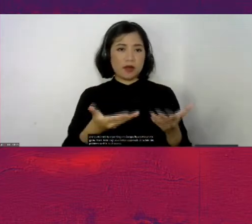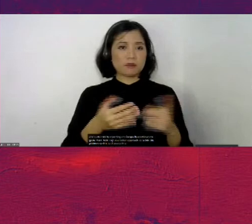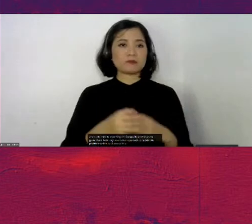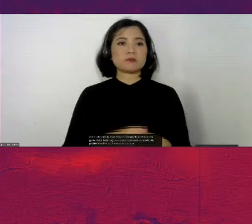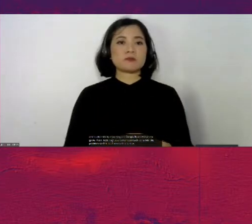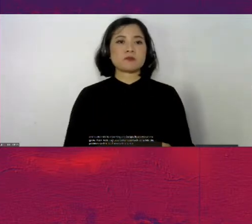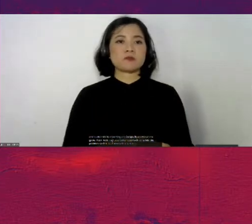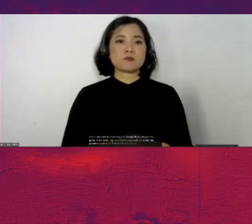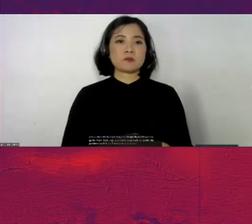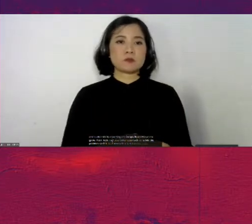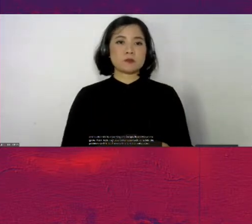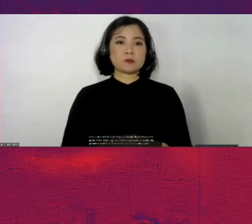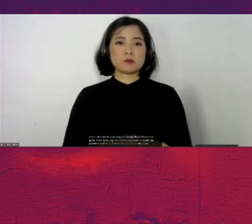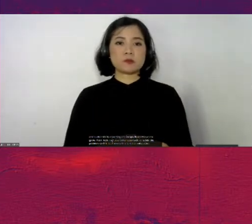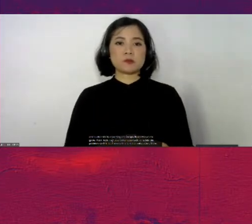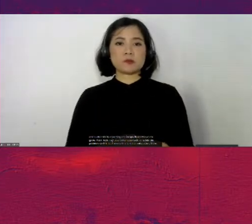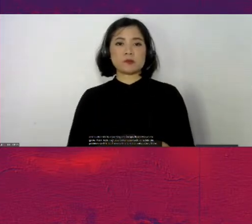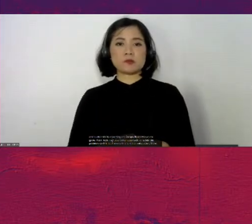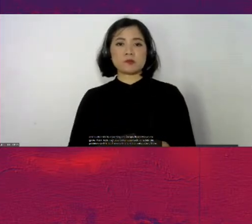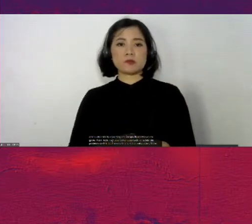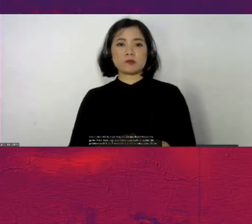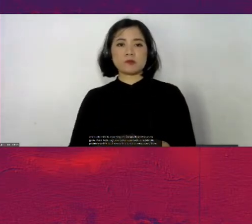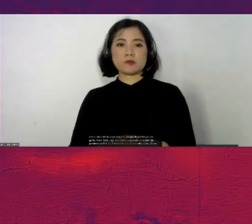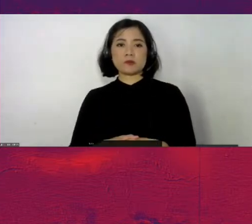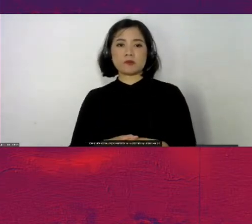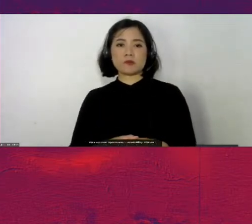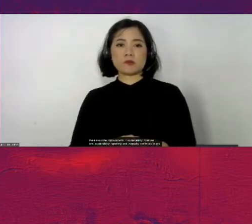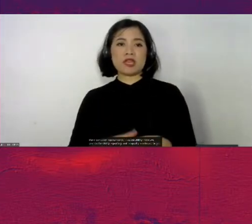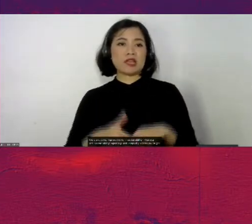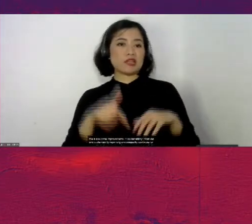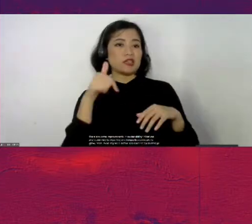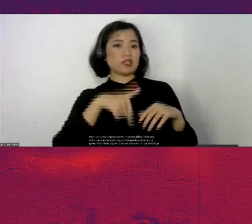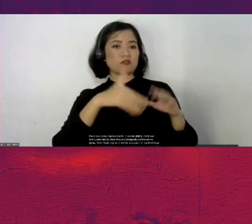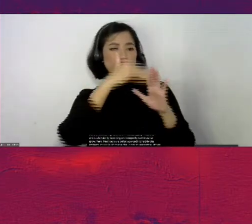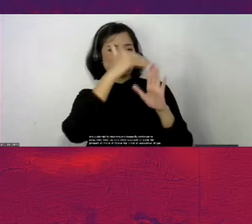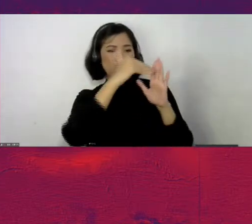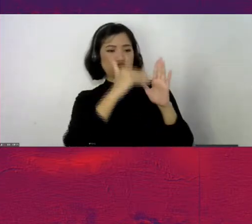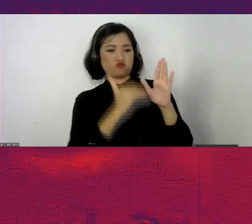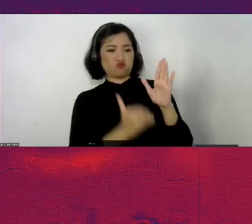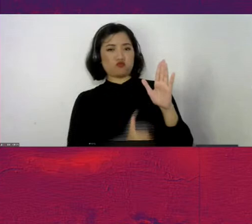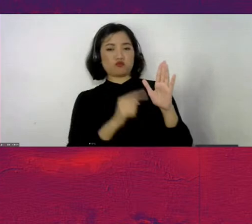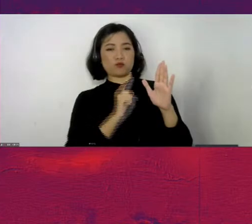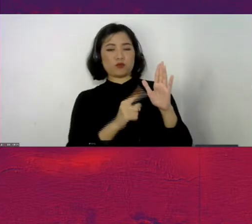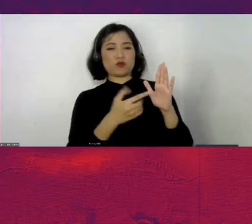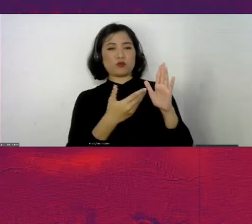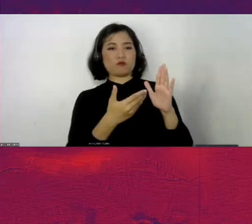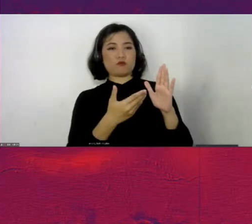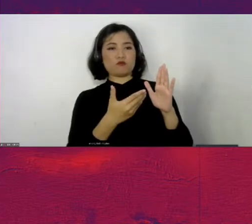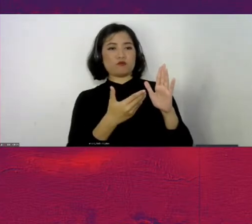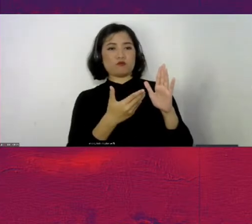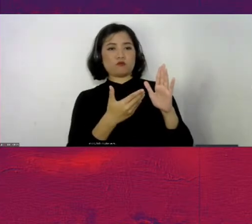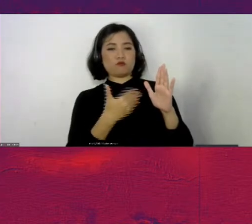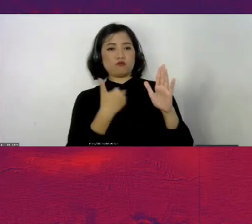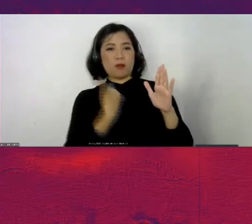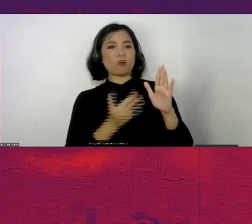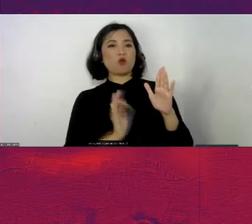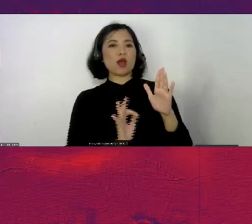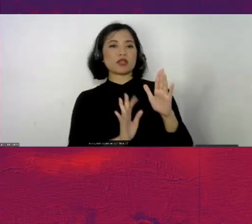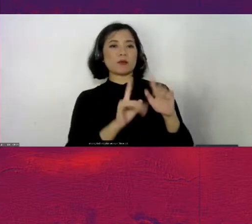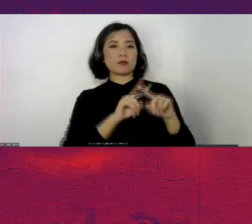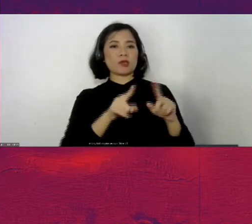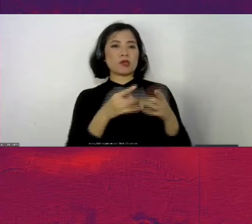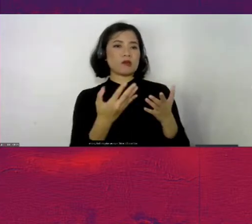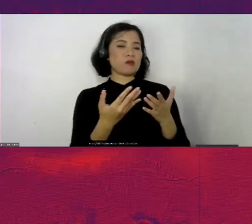an exhaustive list. Yeah, so we can add more. But maybe we can think of